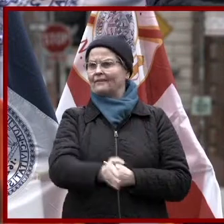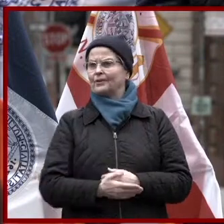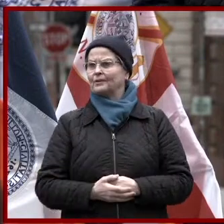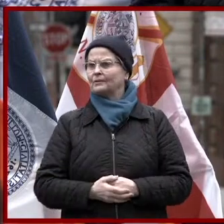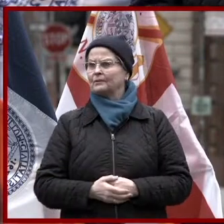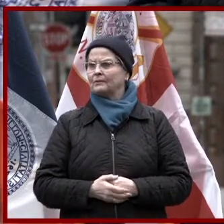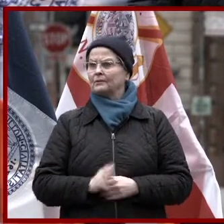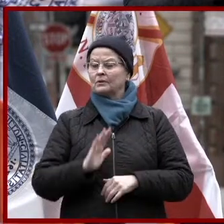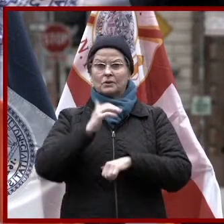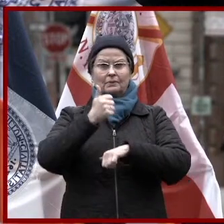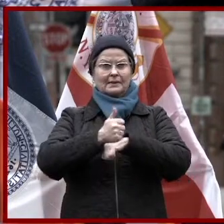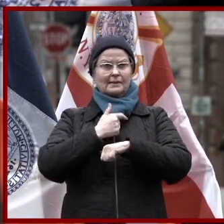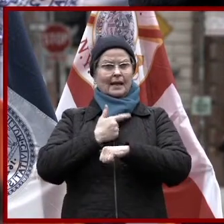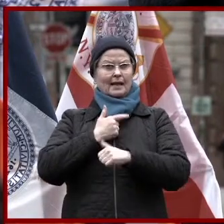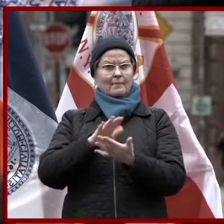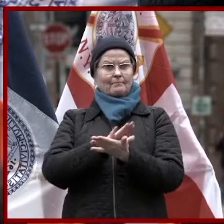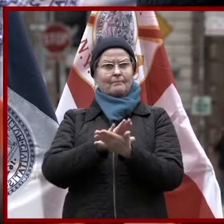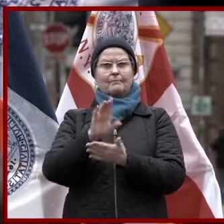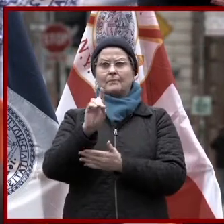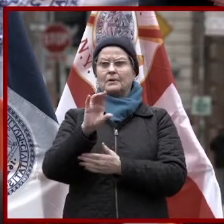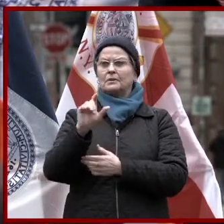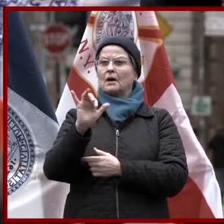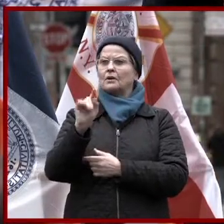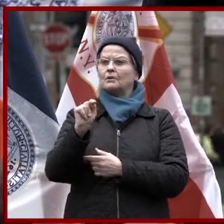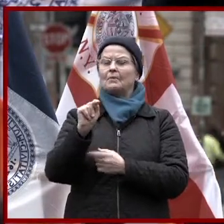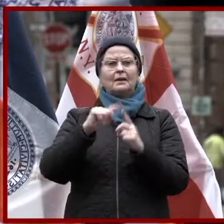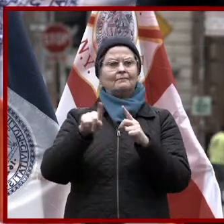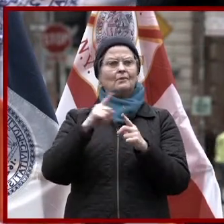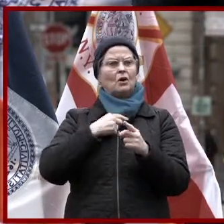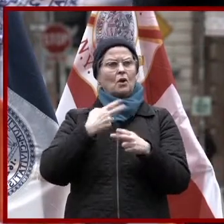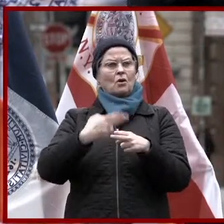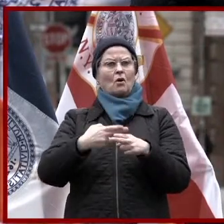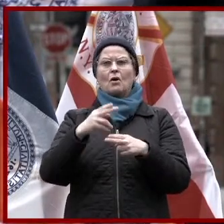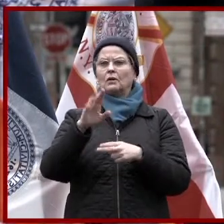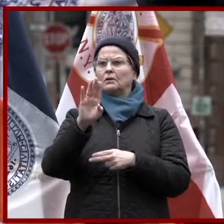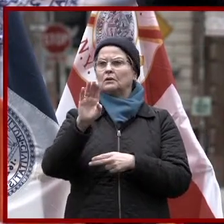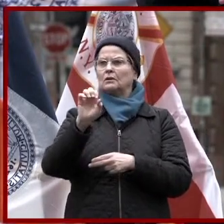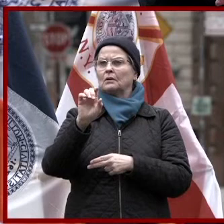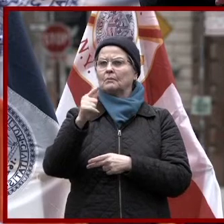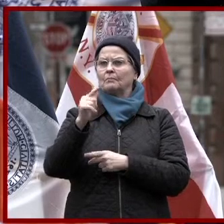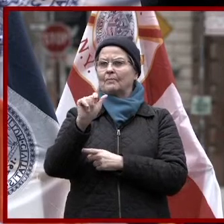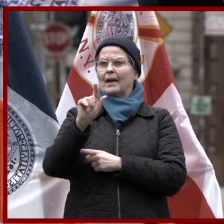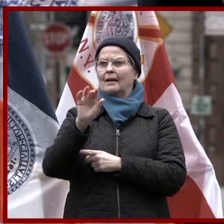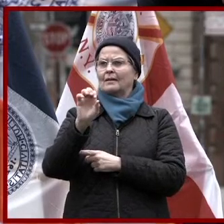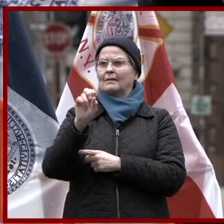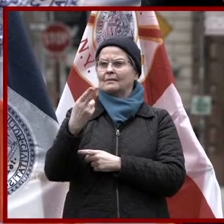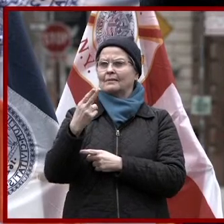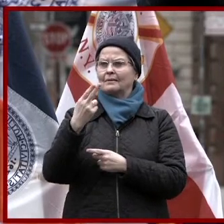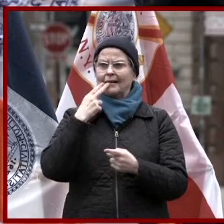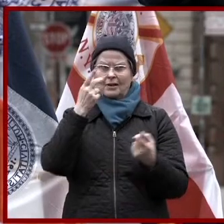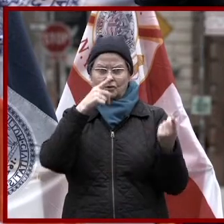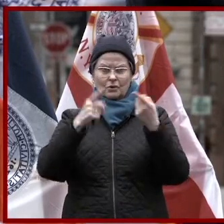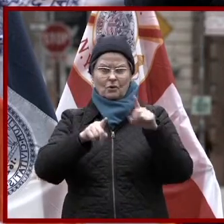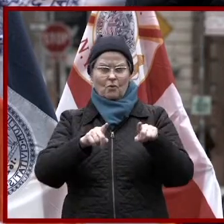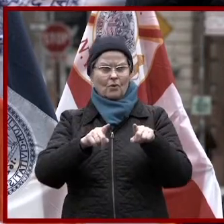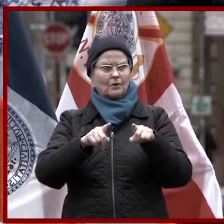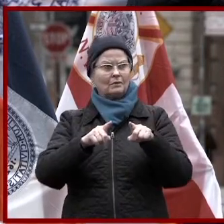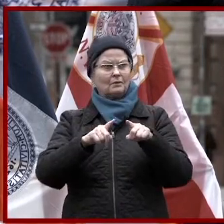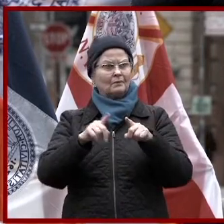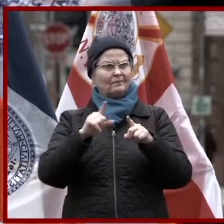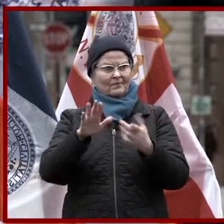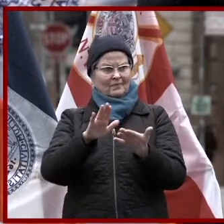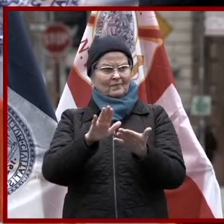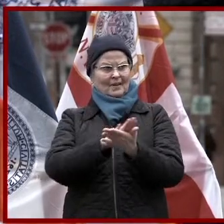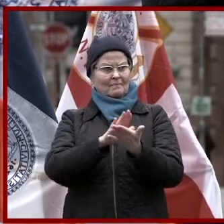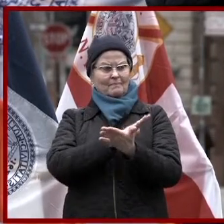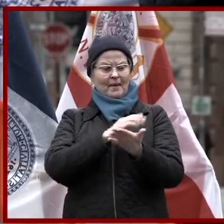a document known as the Bangladesh Accord, which spells out specifically, it was a document that was put together by